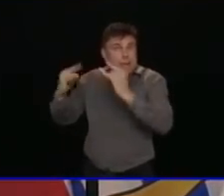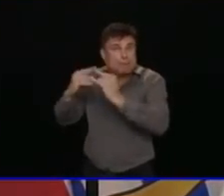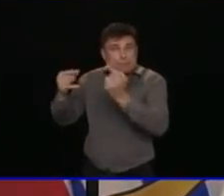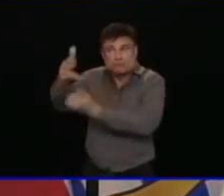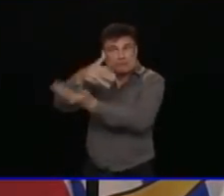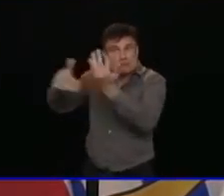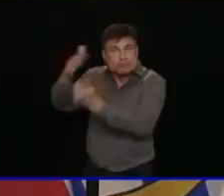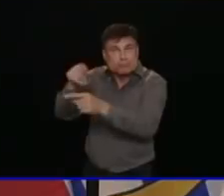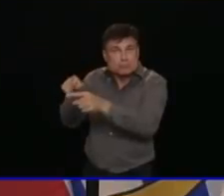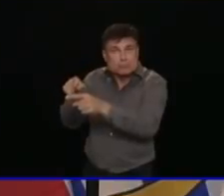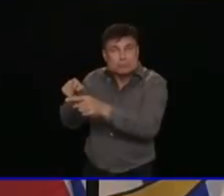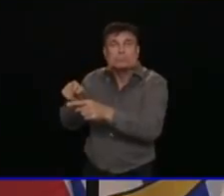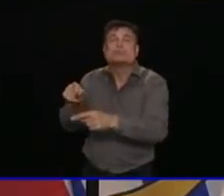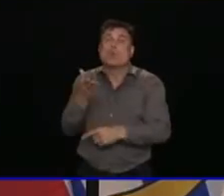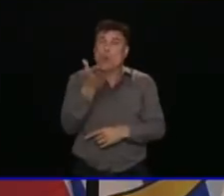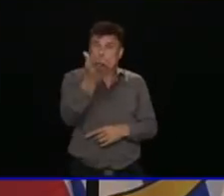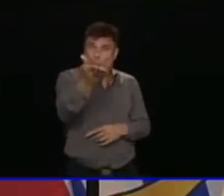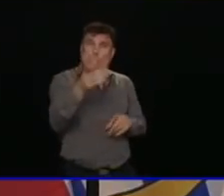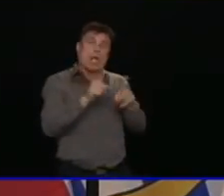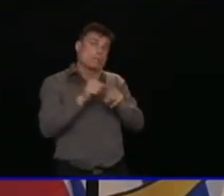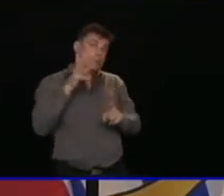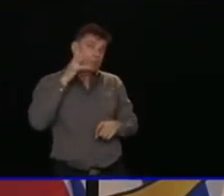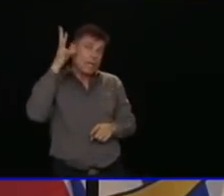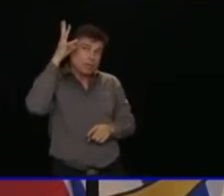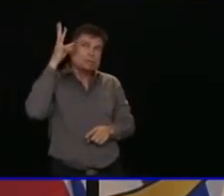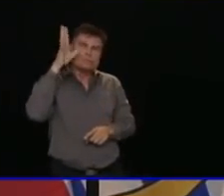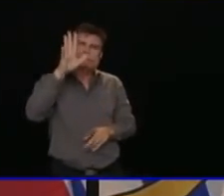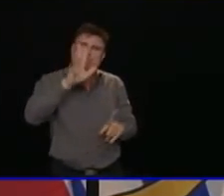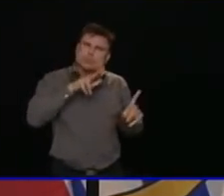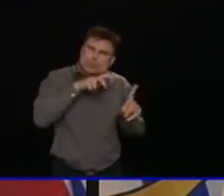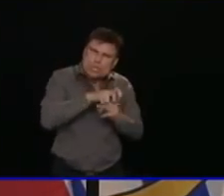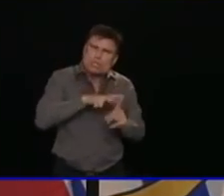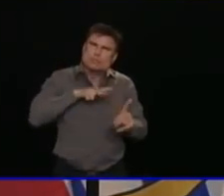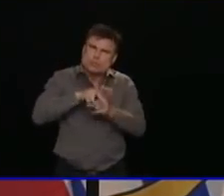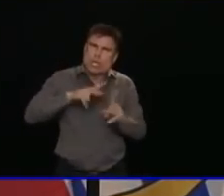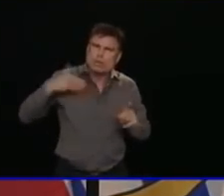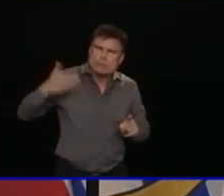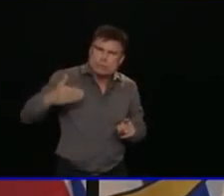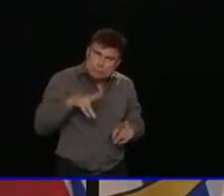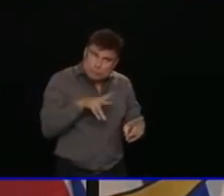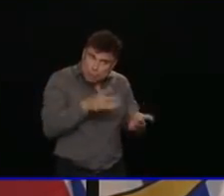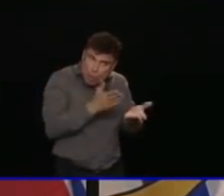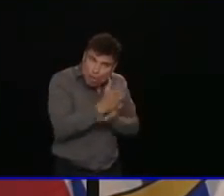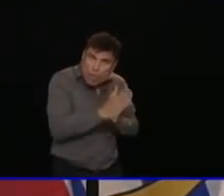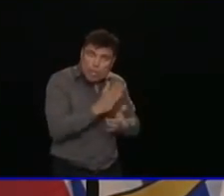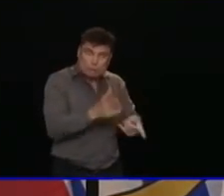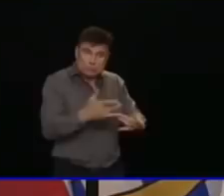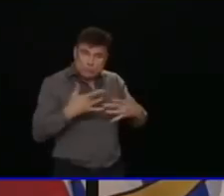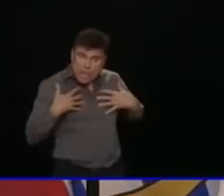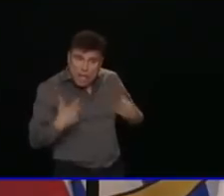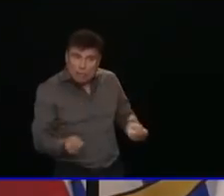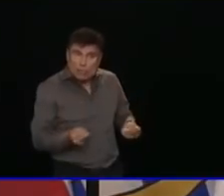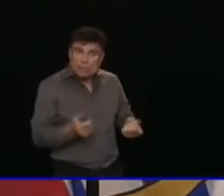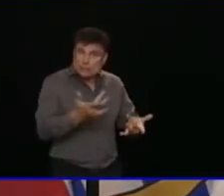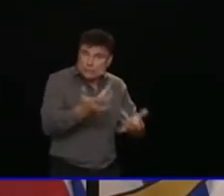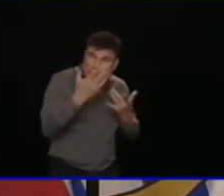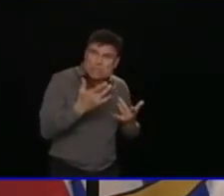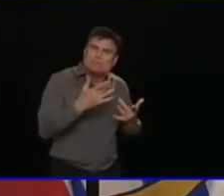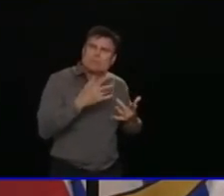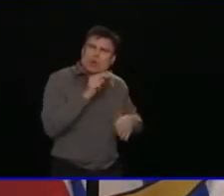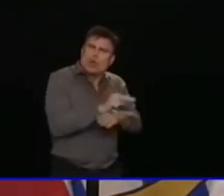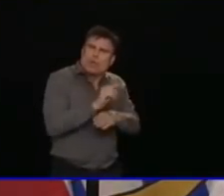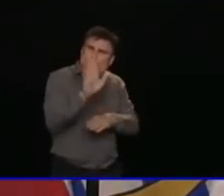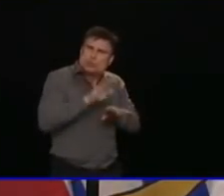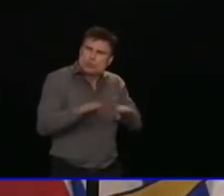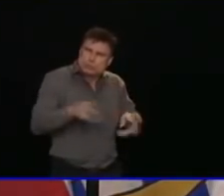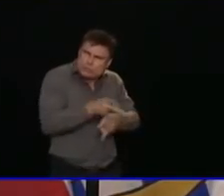as well. Do you have a follow-up, Lisa? I do for my colleague. The wastewater tracking, you talked a bit